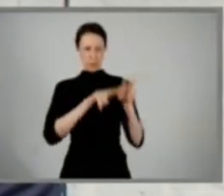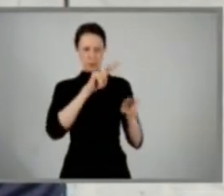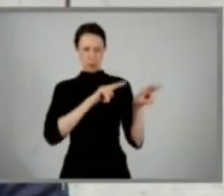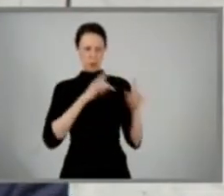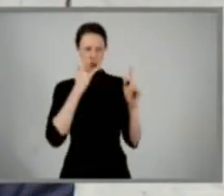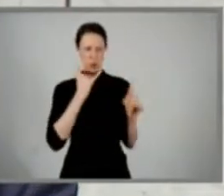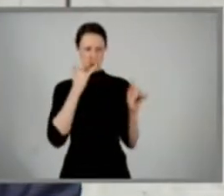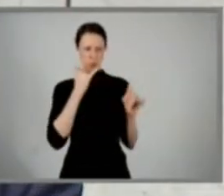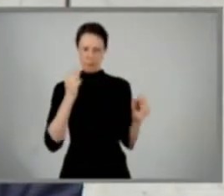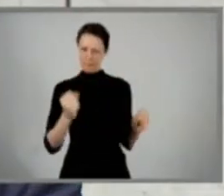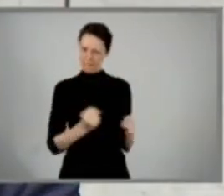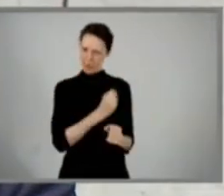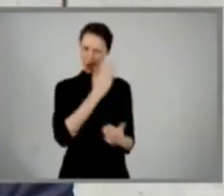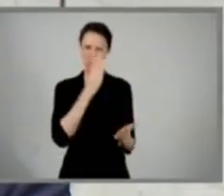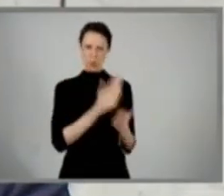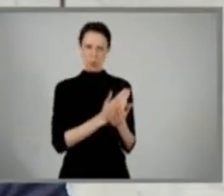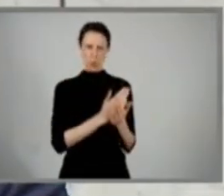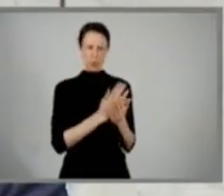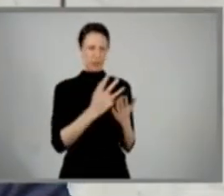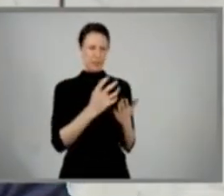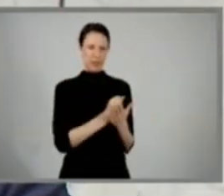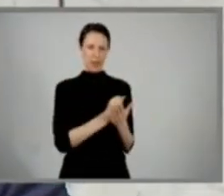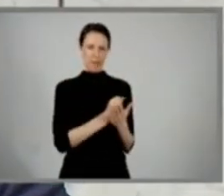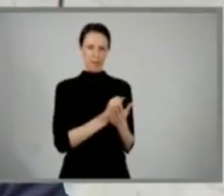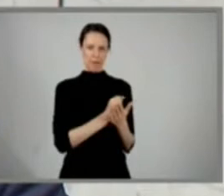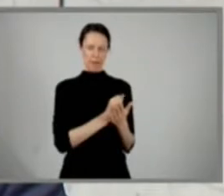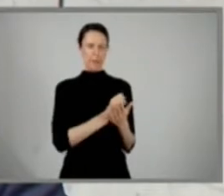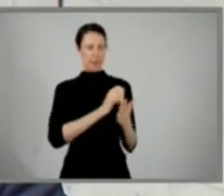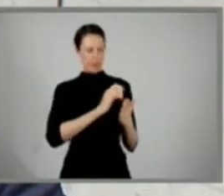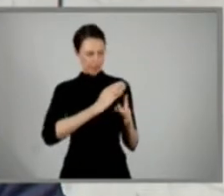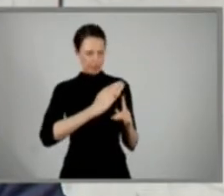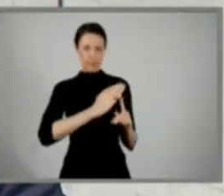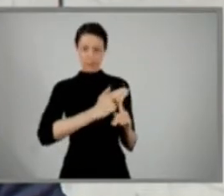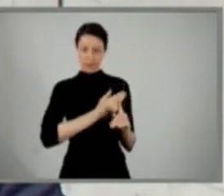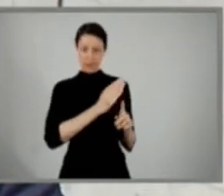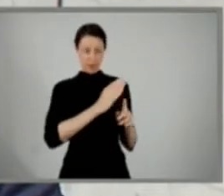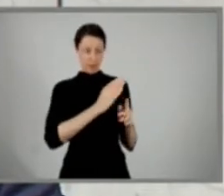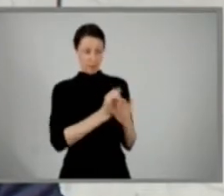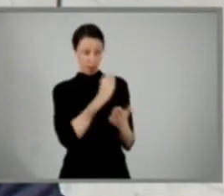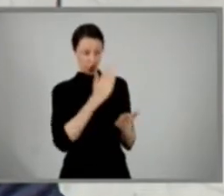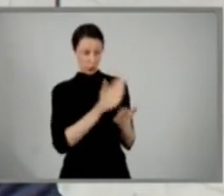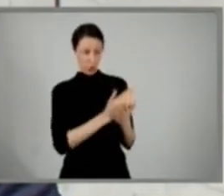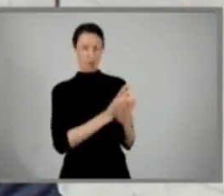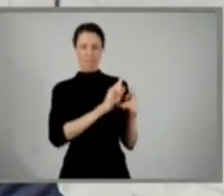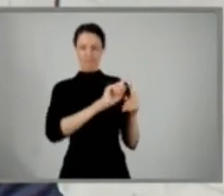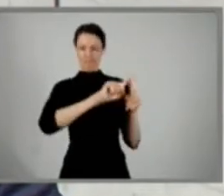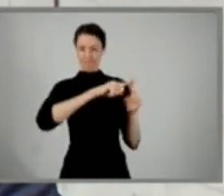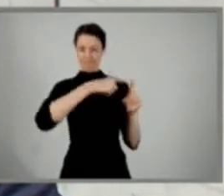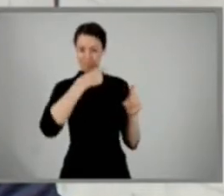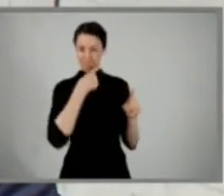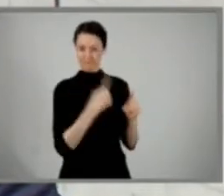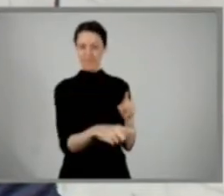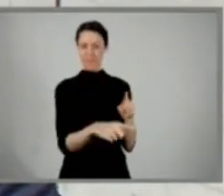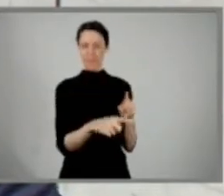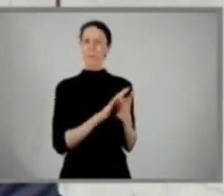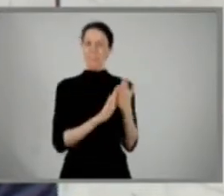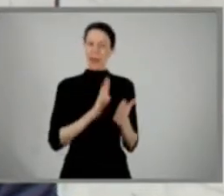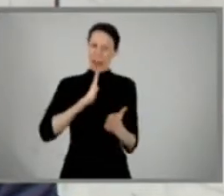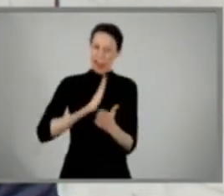lower benchmarks that apply to this vaccine. It's a very important vaccine for the country and for everybody's health, but we will